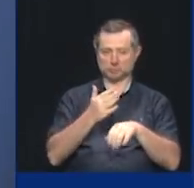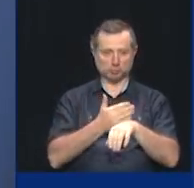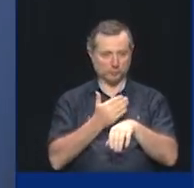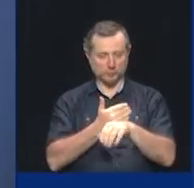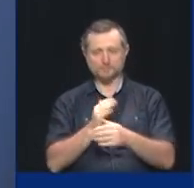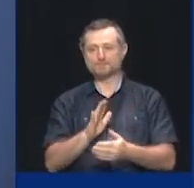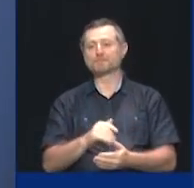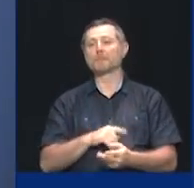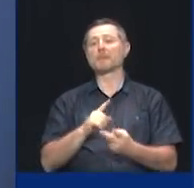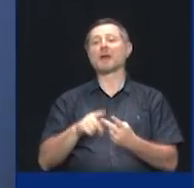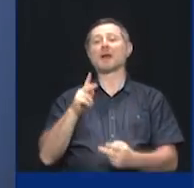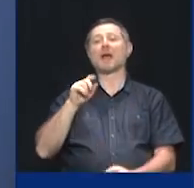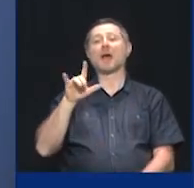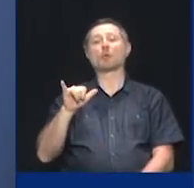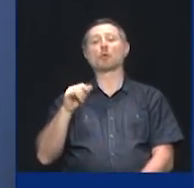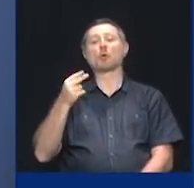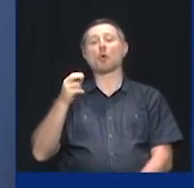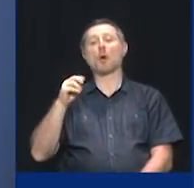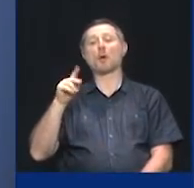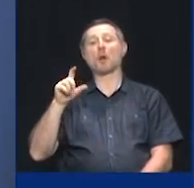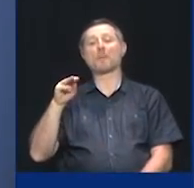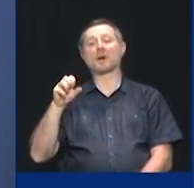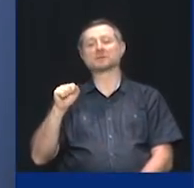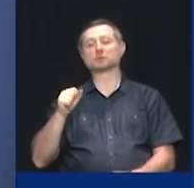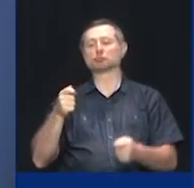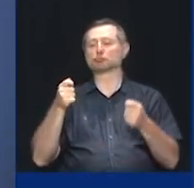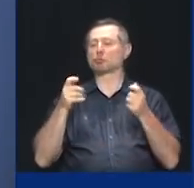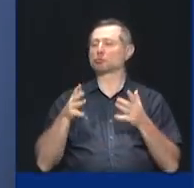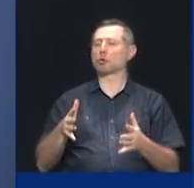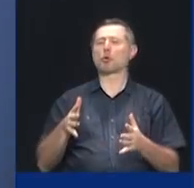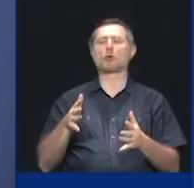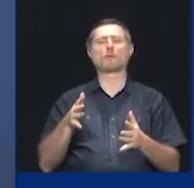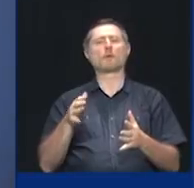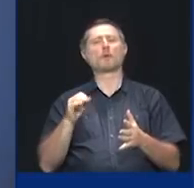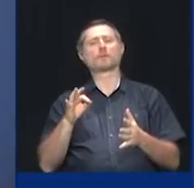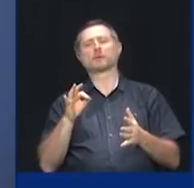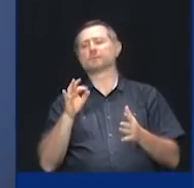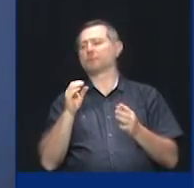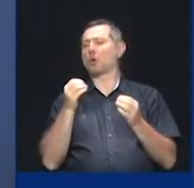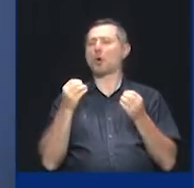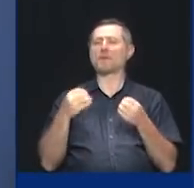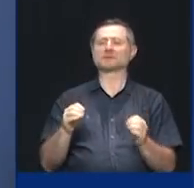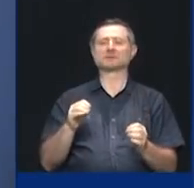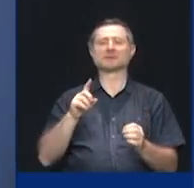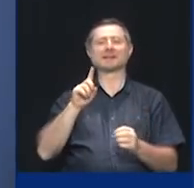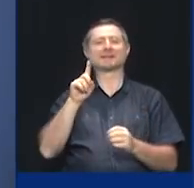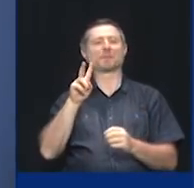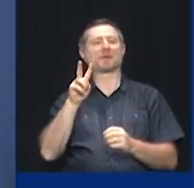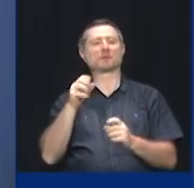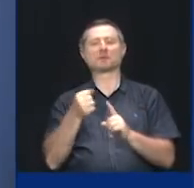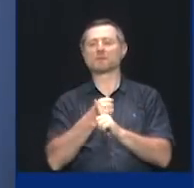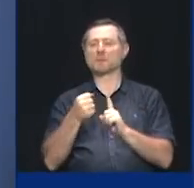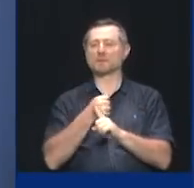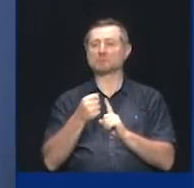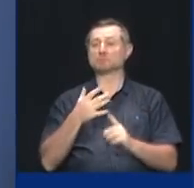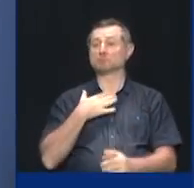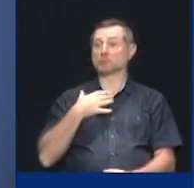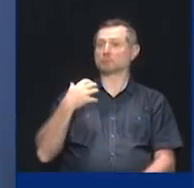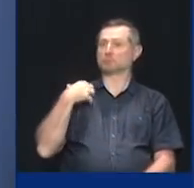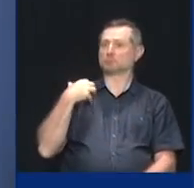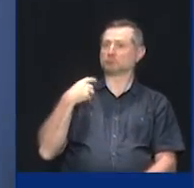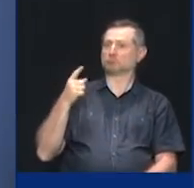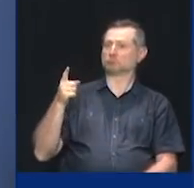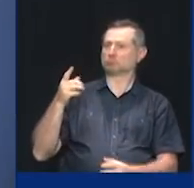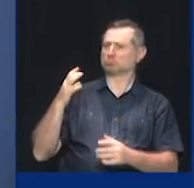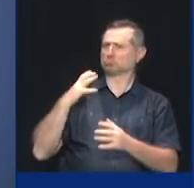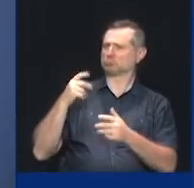Executive Director, New York Office for the Prevention of Domestic Violence. My boss, Felix Matos Rodriguez, Chancellor of the City University